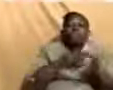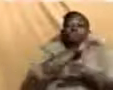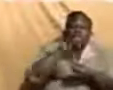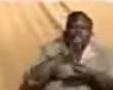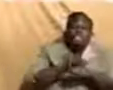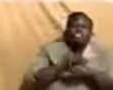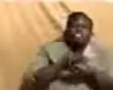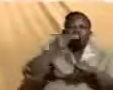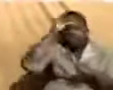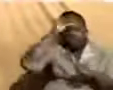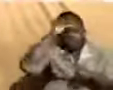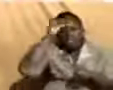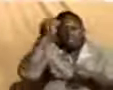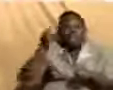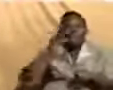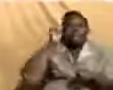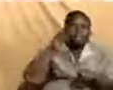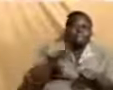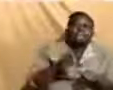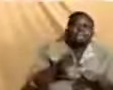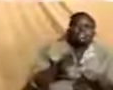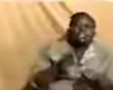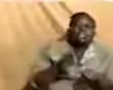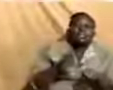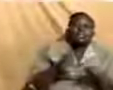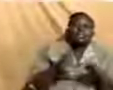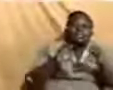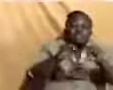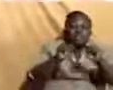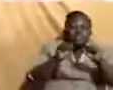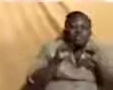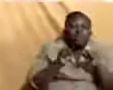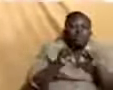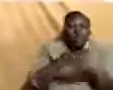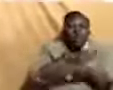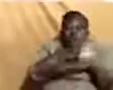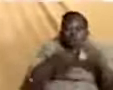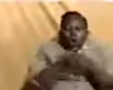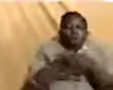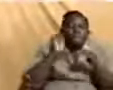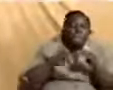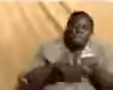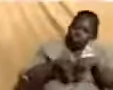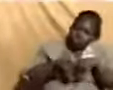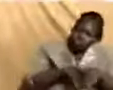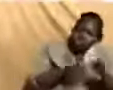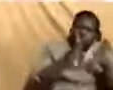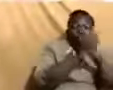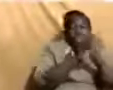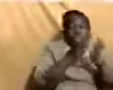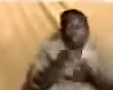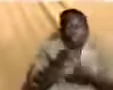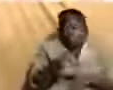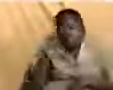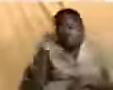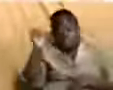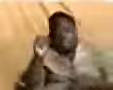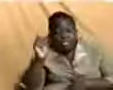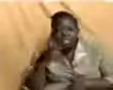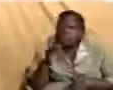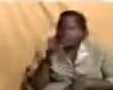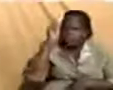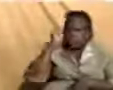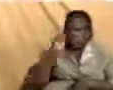governance that we have in Article 10. We have to uphold that. Everybody has to abide by the law in this country. Whether you're president, whether you're a